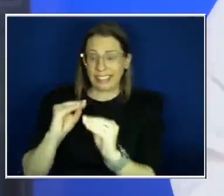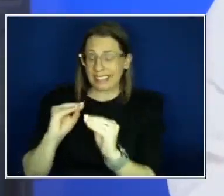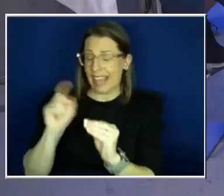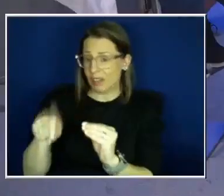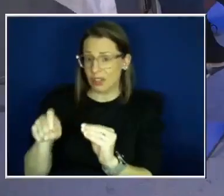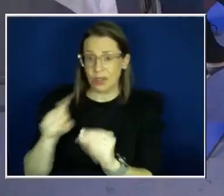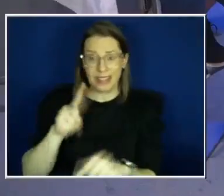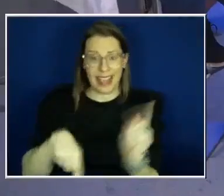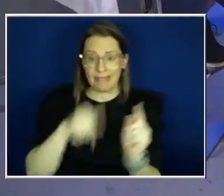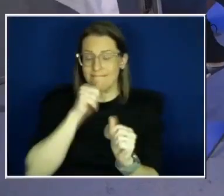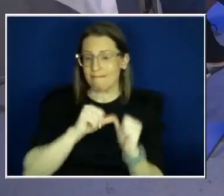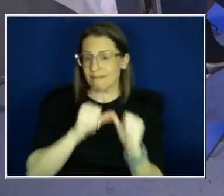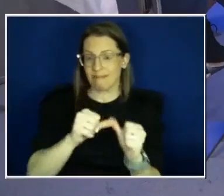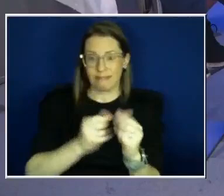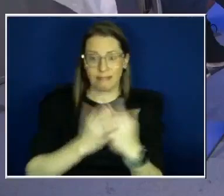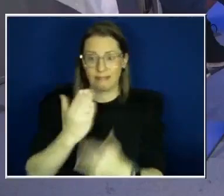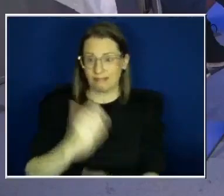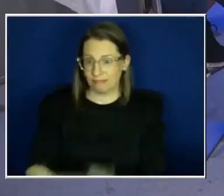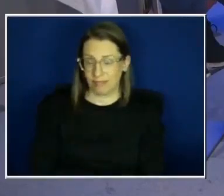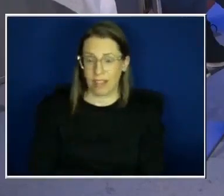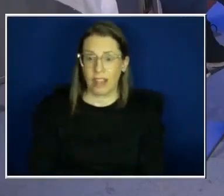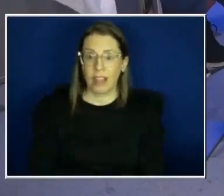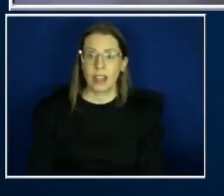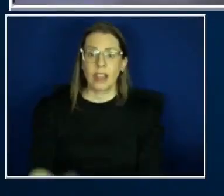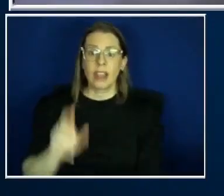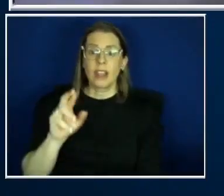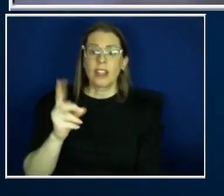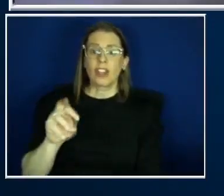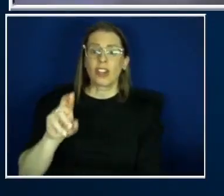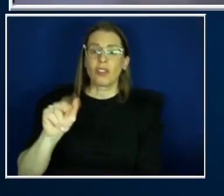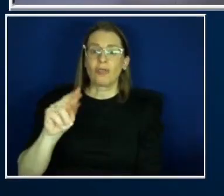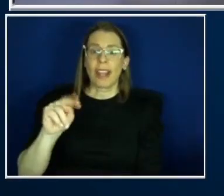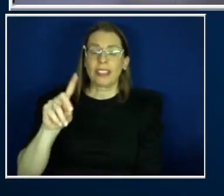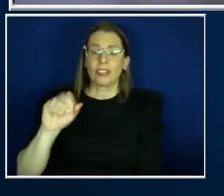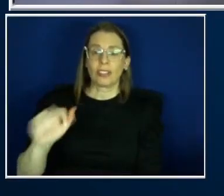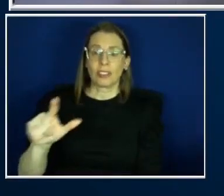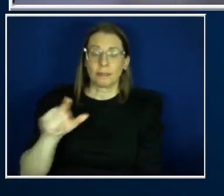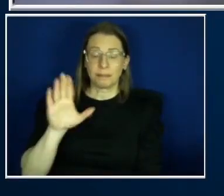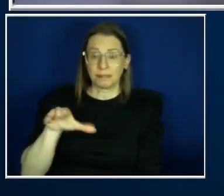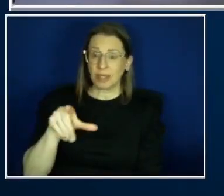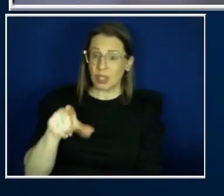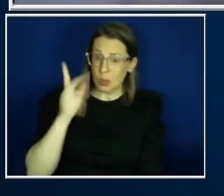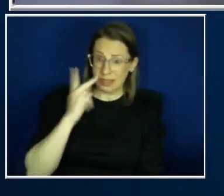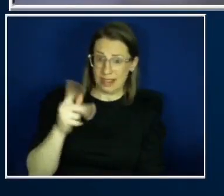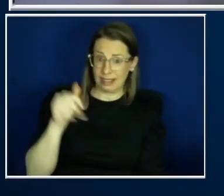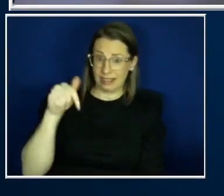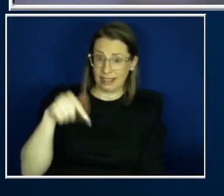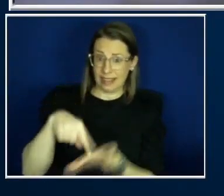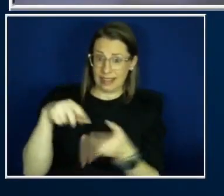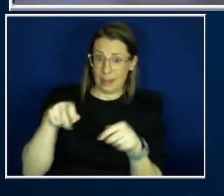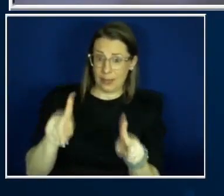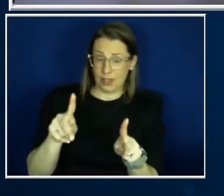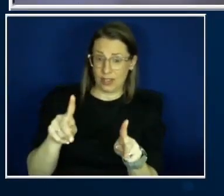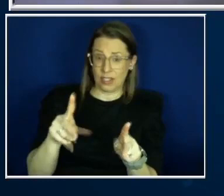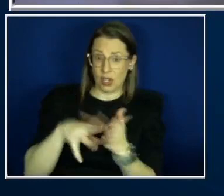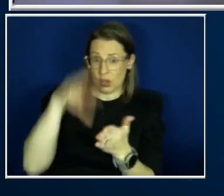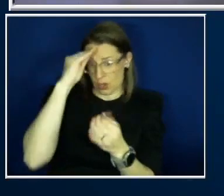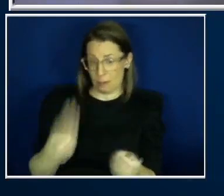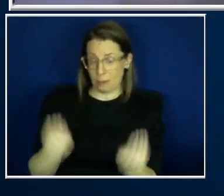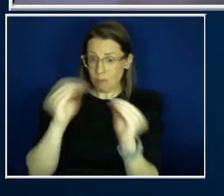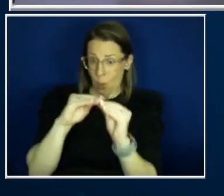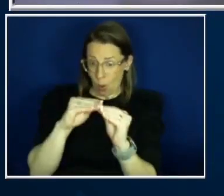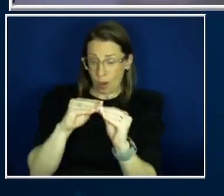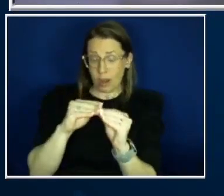it worse. Let's bring in Dr. Randall. Dr. Randall, do you see this as an opportunity to learn even more and just get